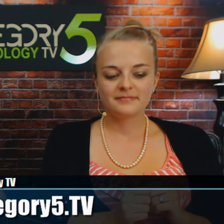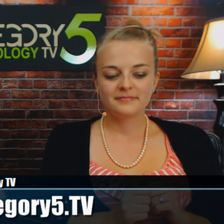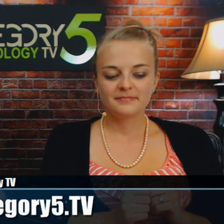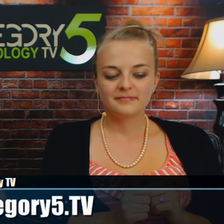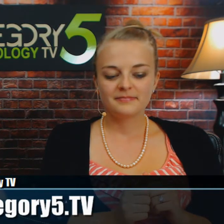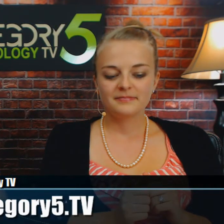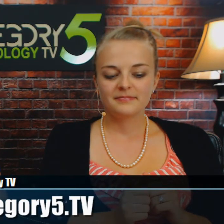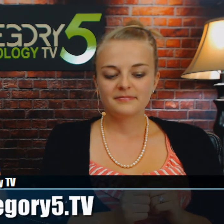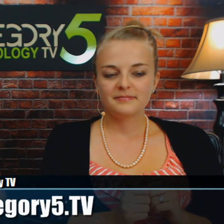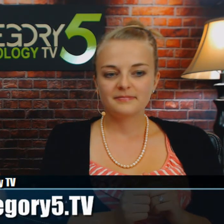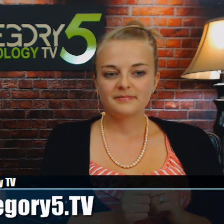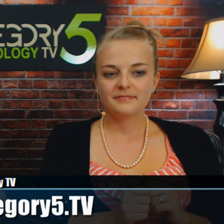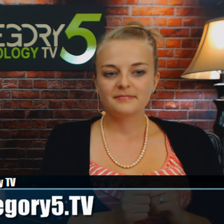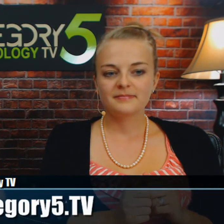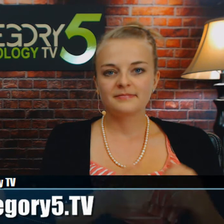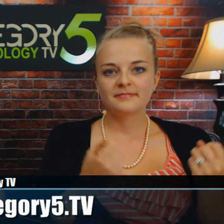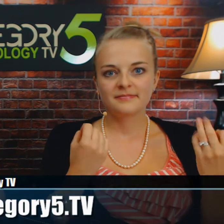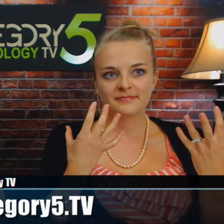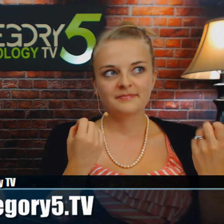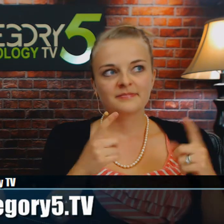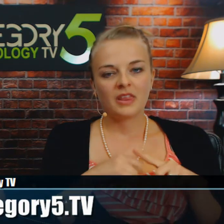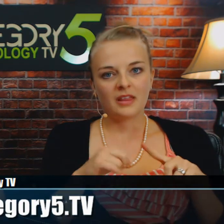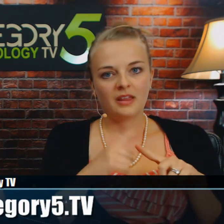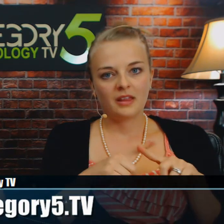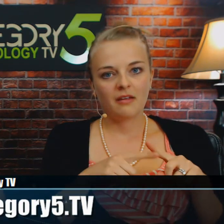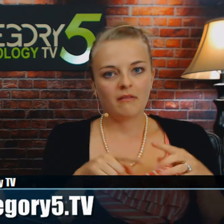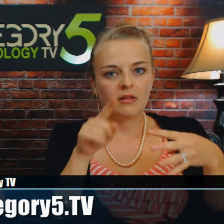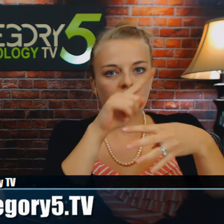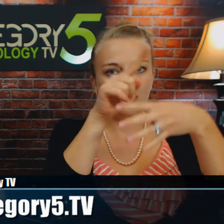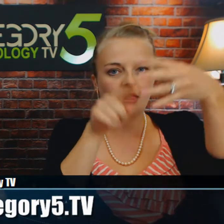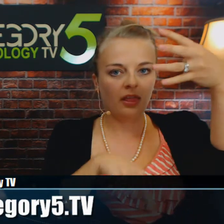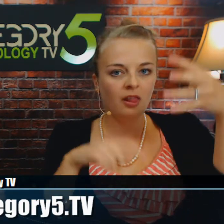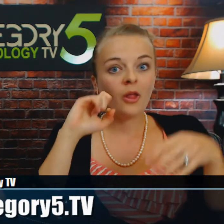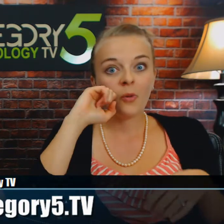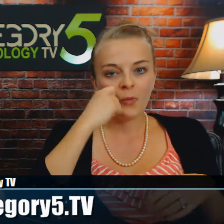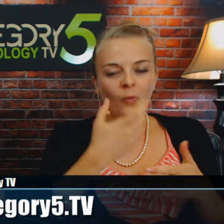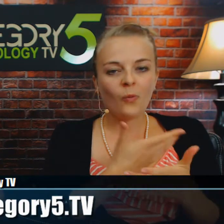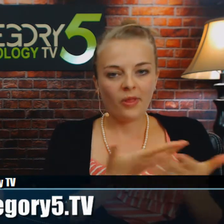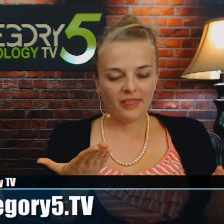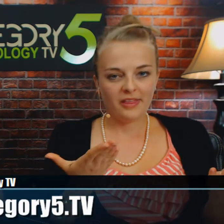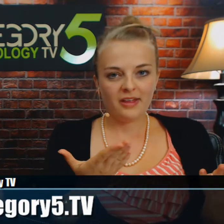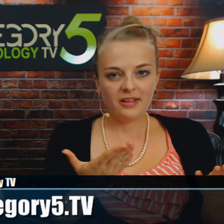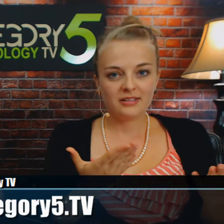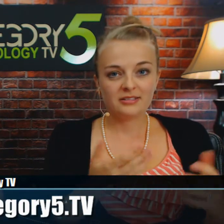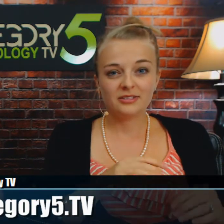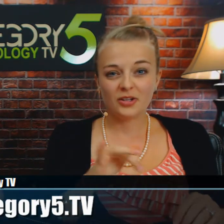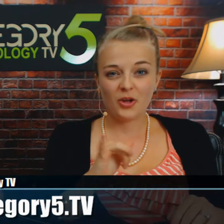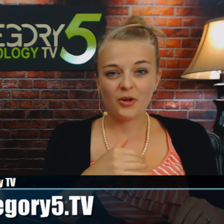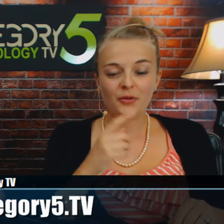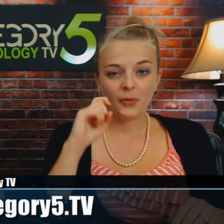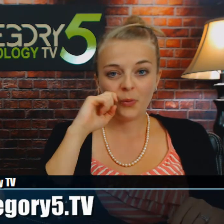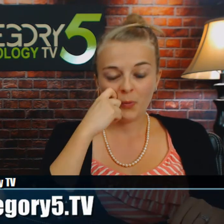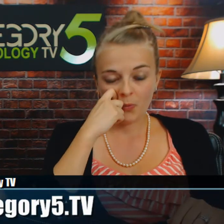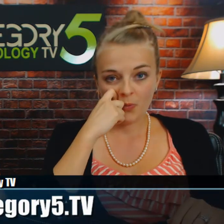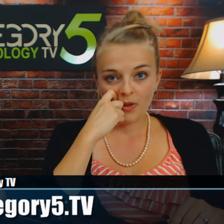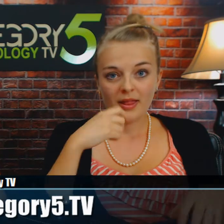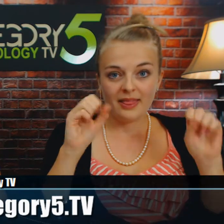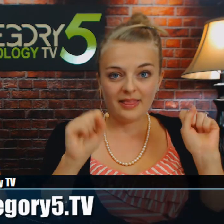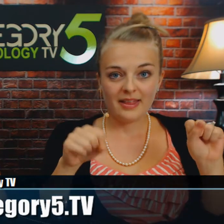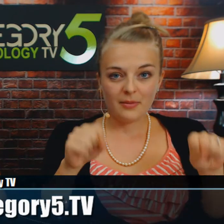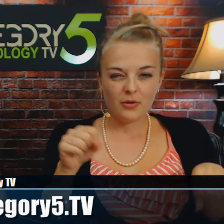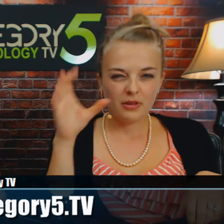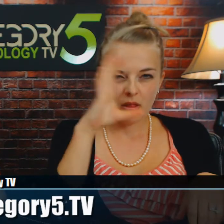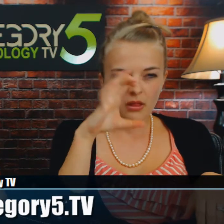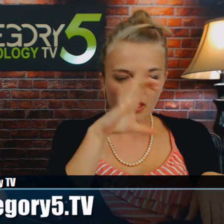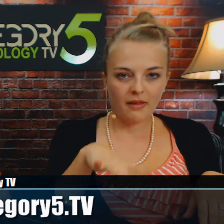touched a little bit about its connectivity to eye devices, even the fact that you can locate a lost hearing aid, you know, if it's slipped in